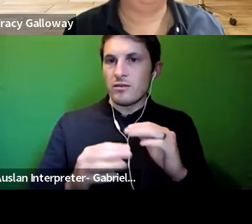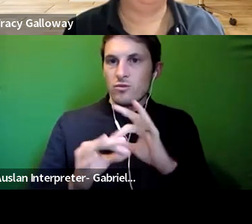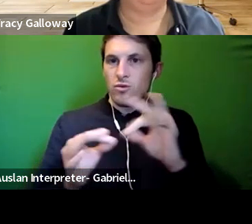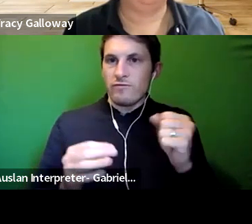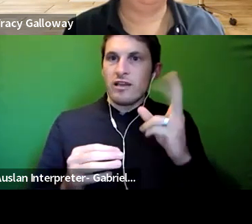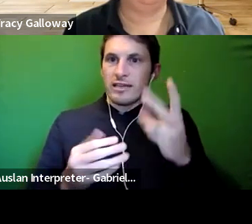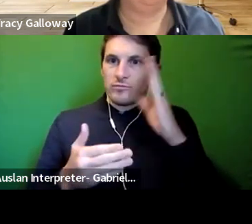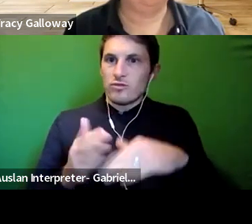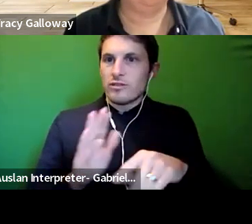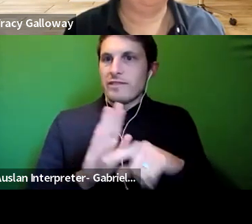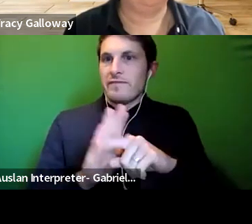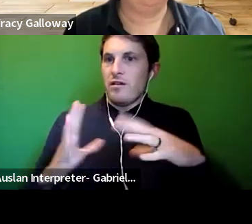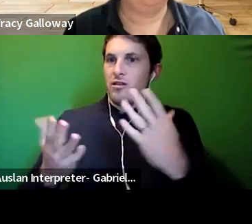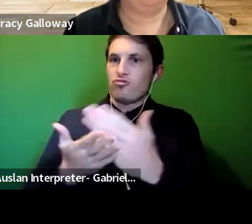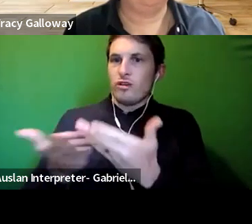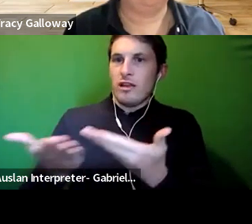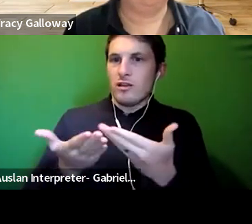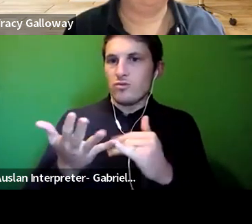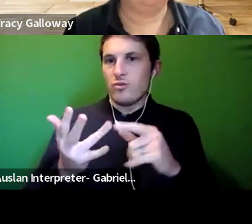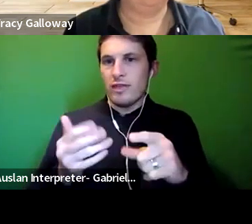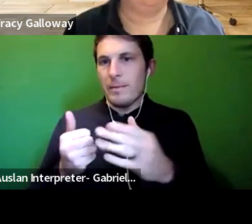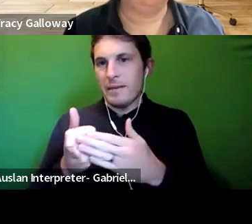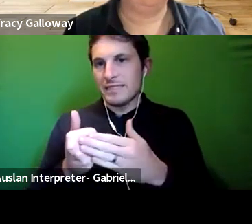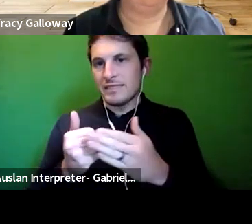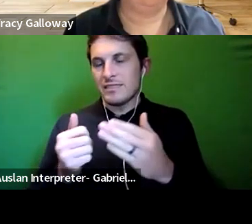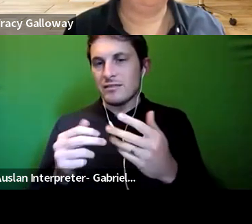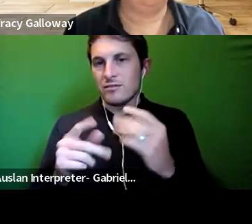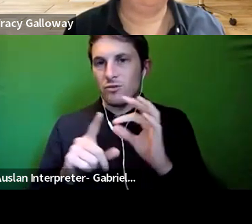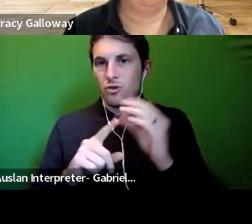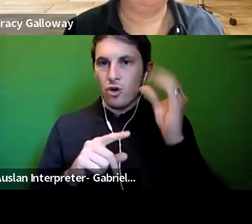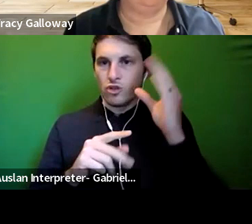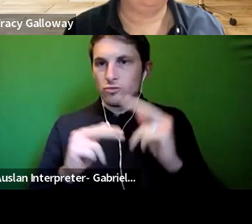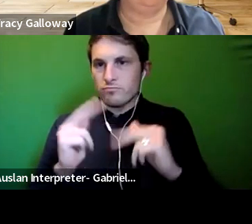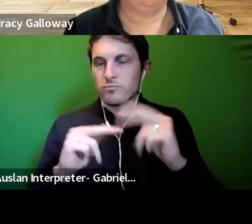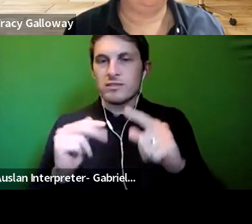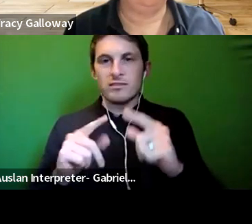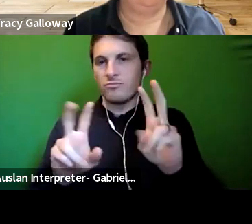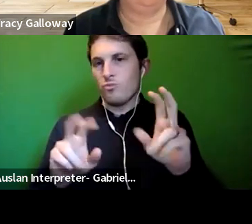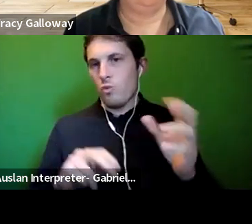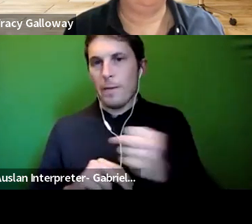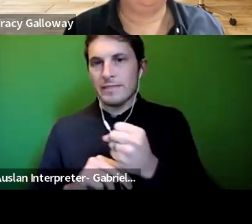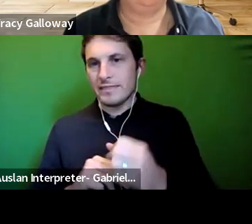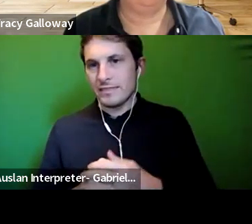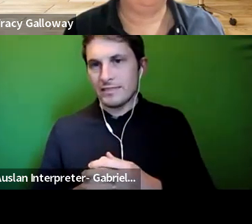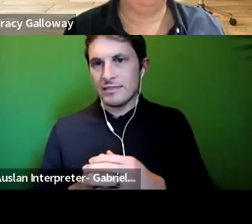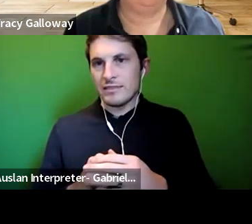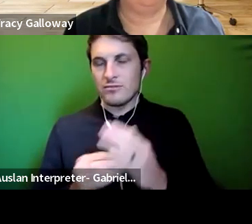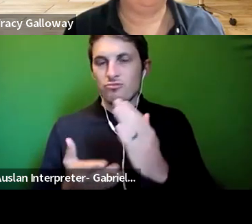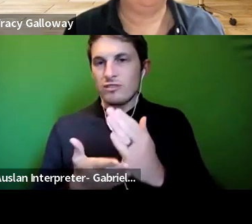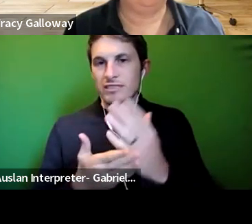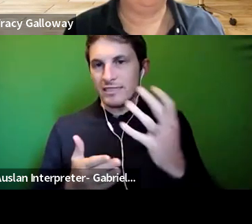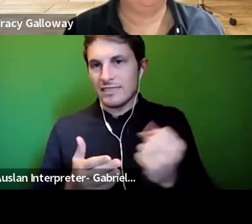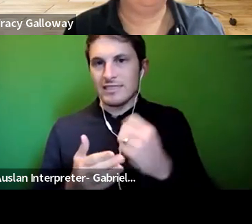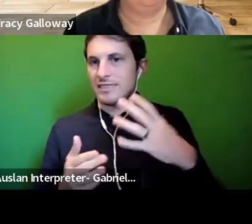themselves. So stuff like that, where you're doing maintenance on your own knowledge, is a requirement. It's absolute necessity for me at the